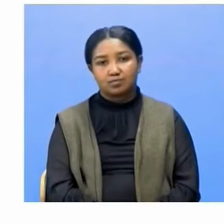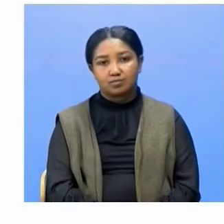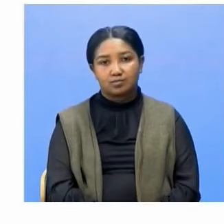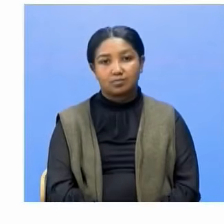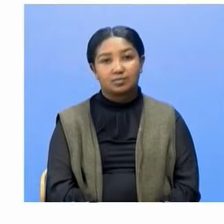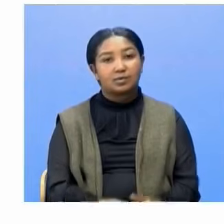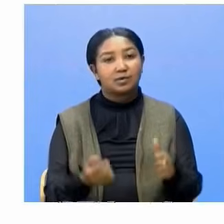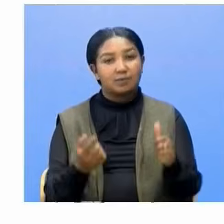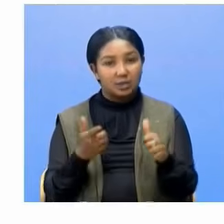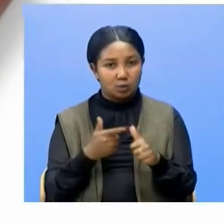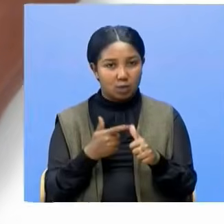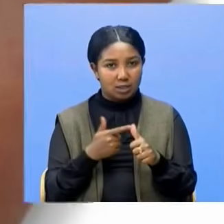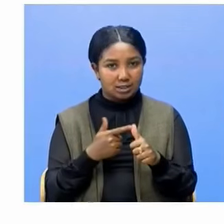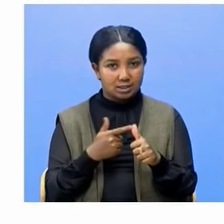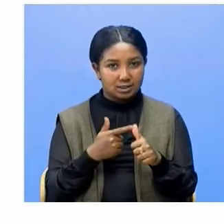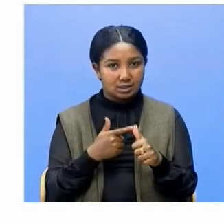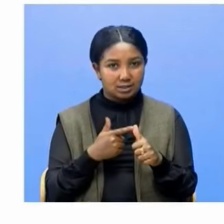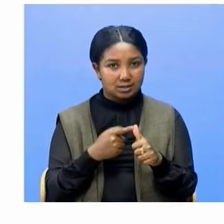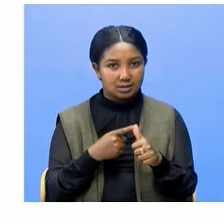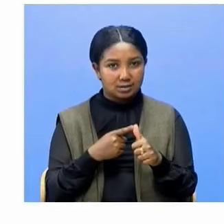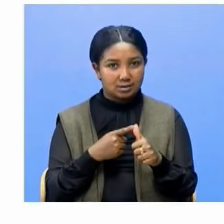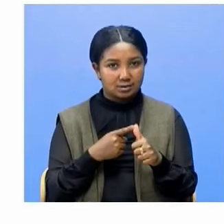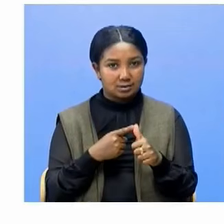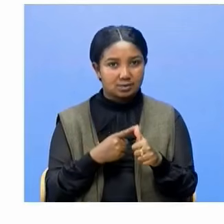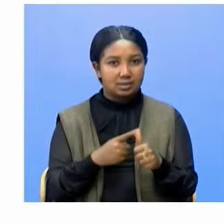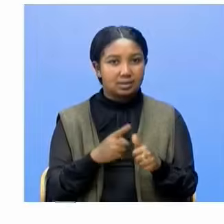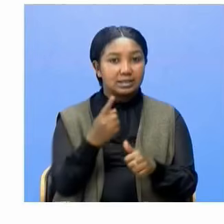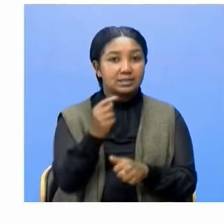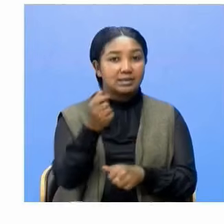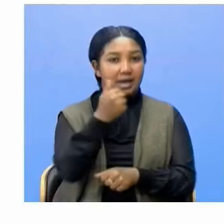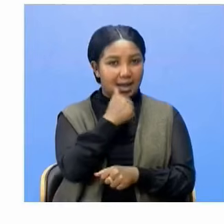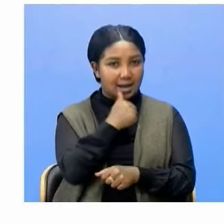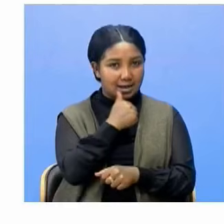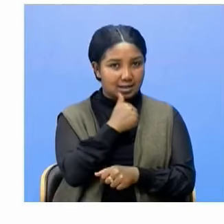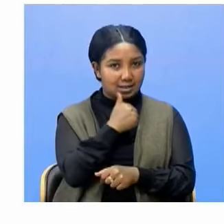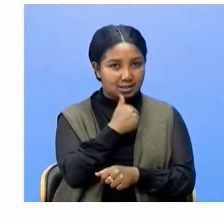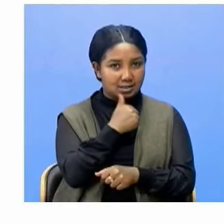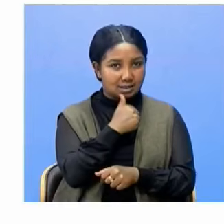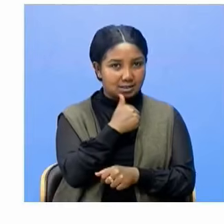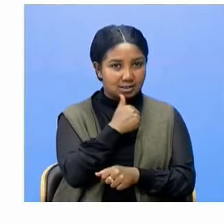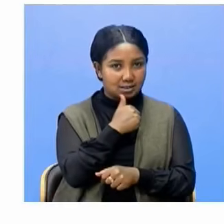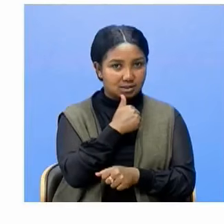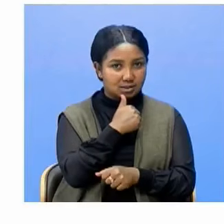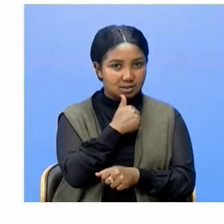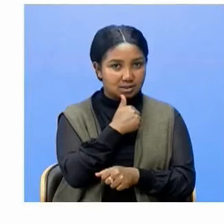The first one. The girls